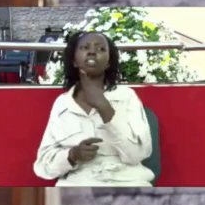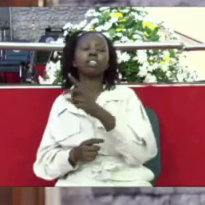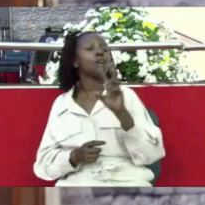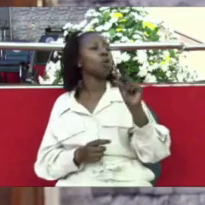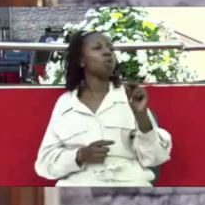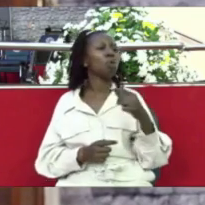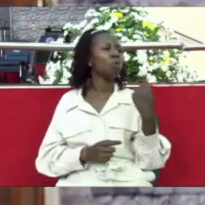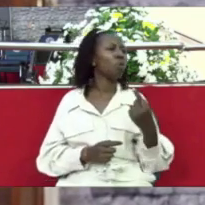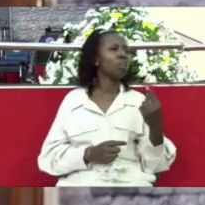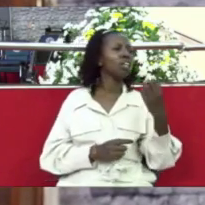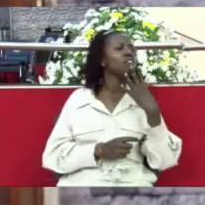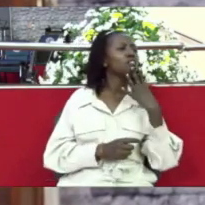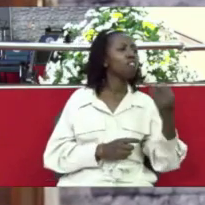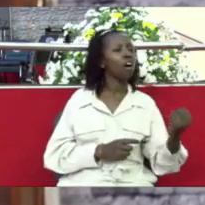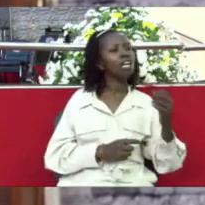And